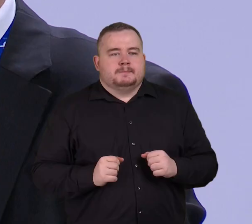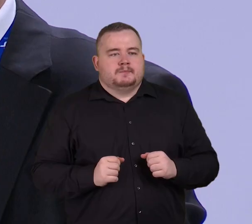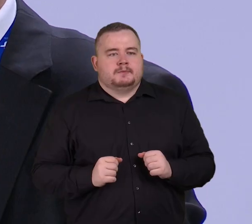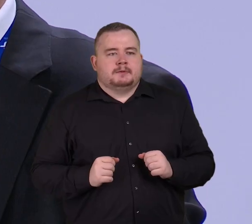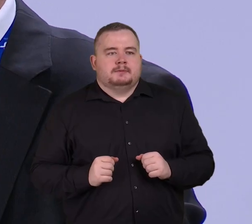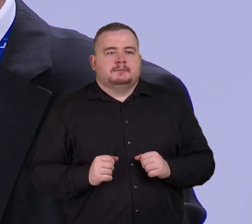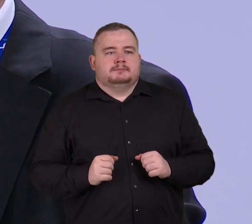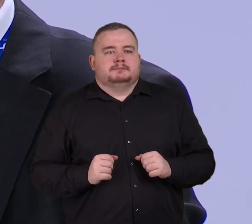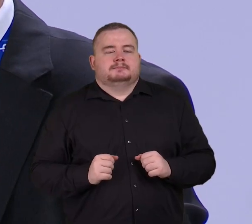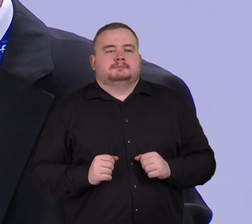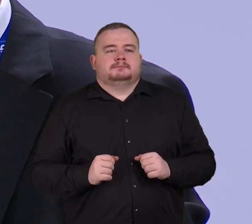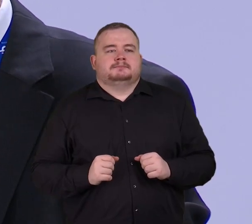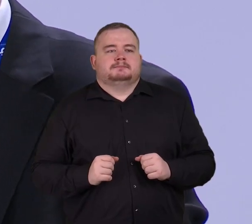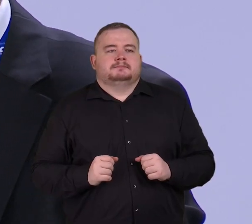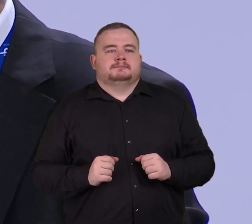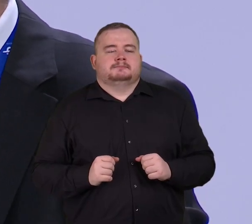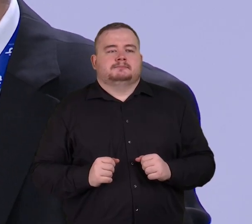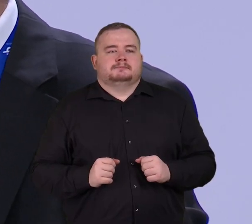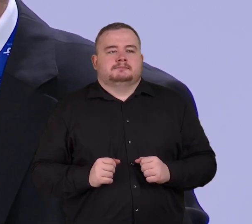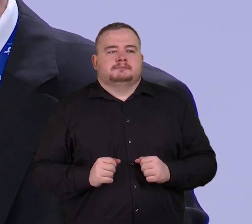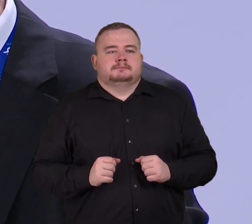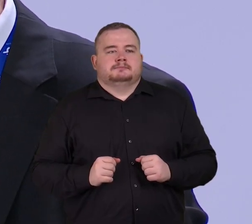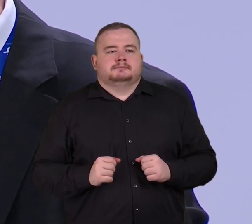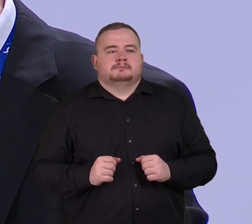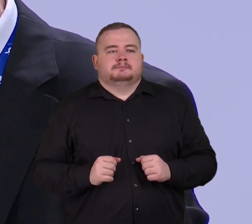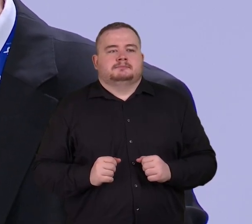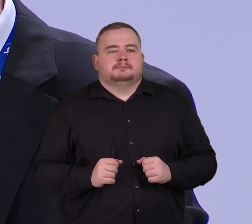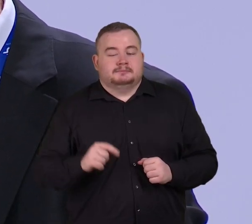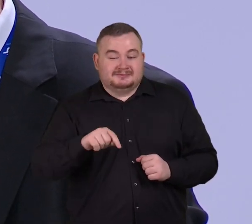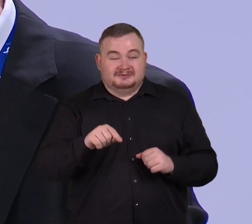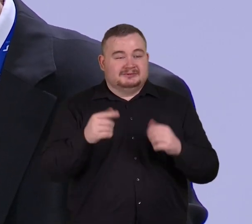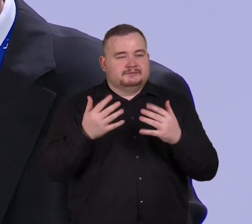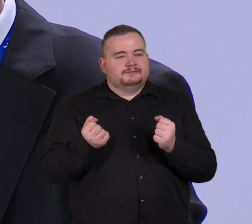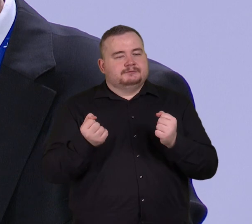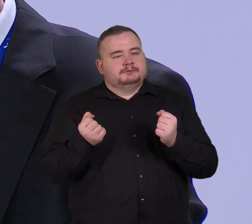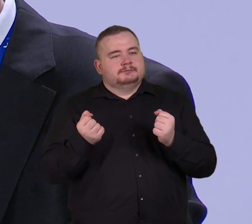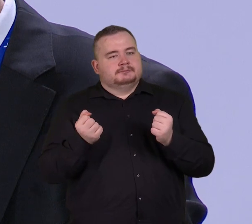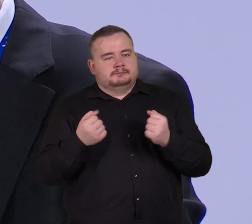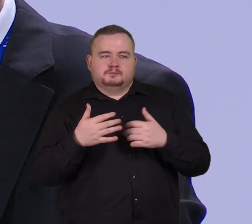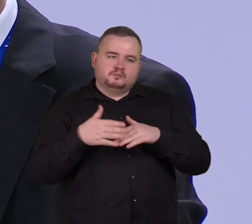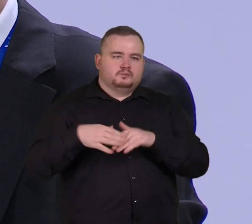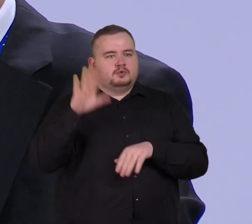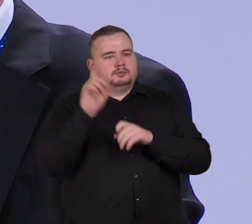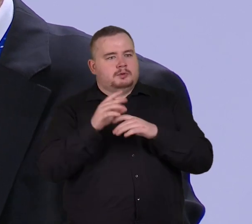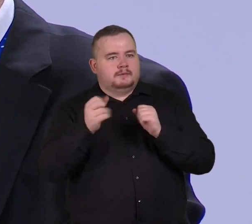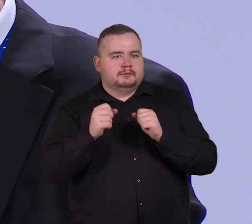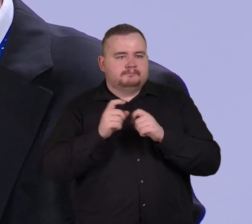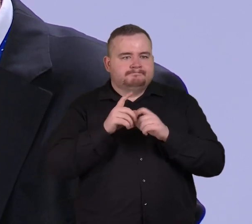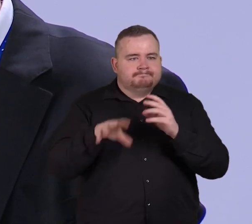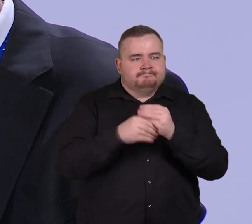additional efforts to normal funding in territorial instruments, we need benefits